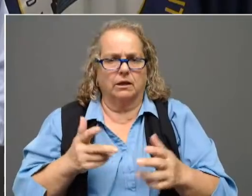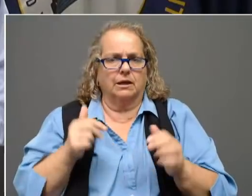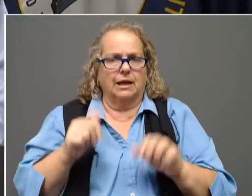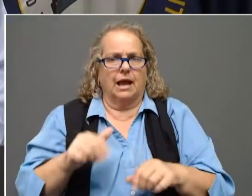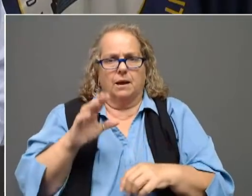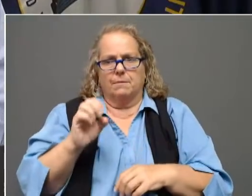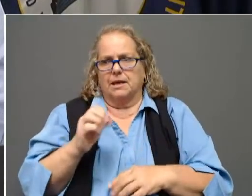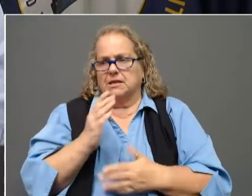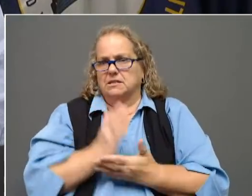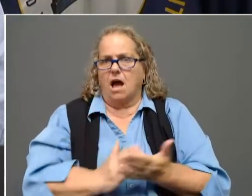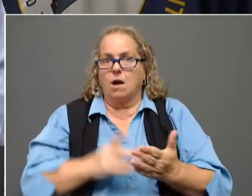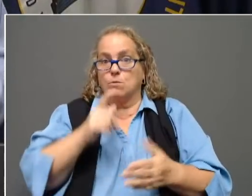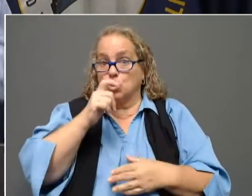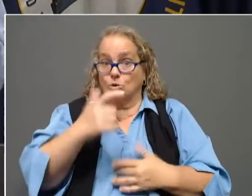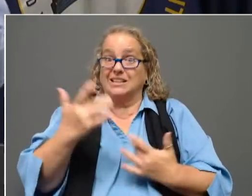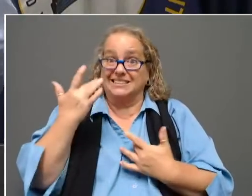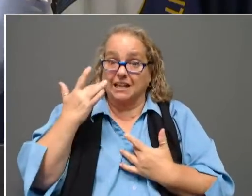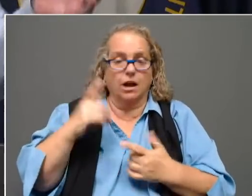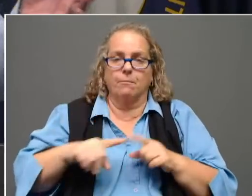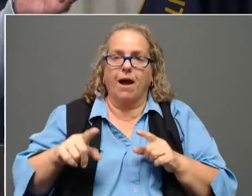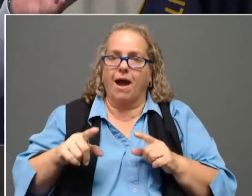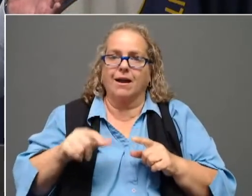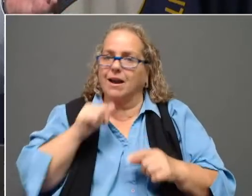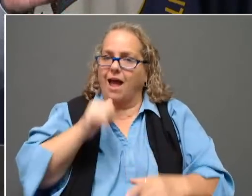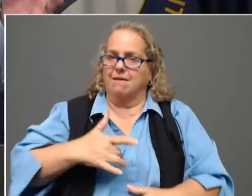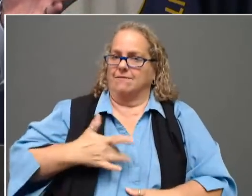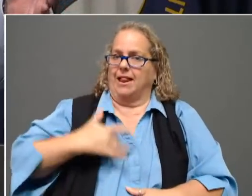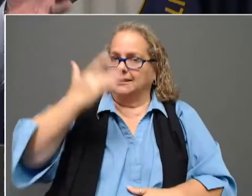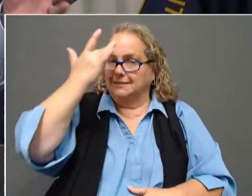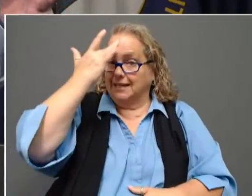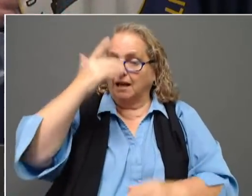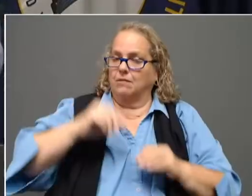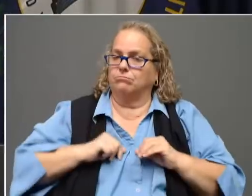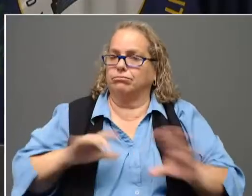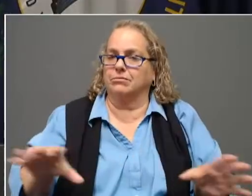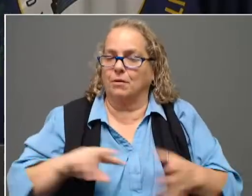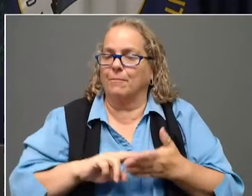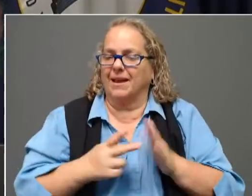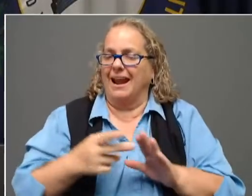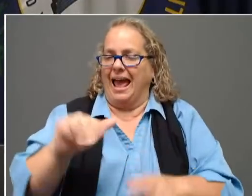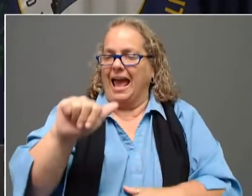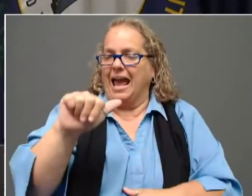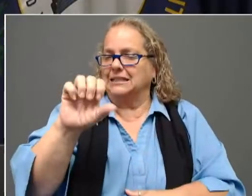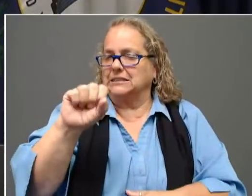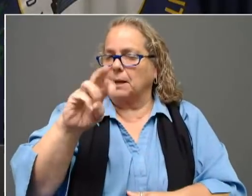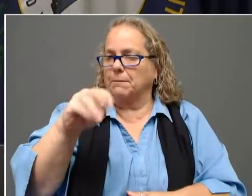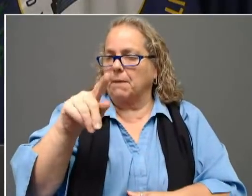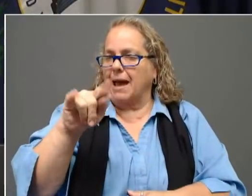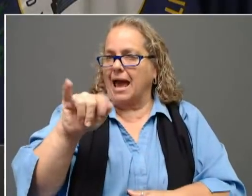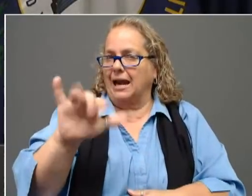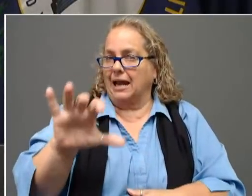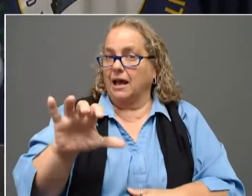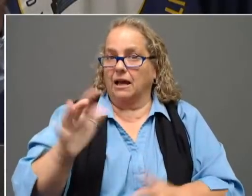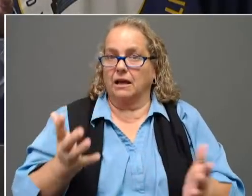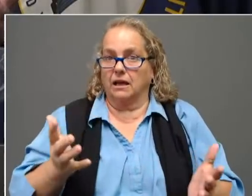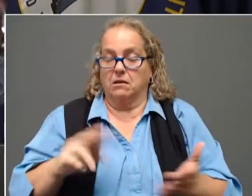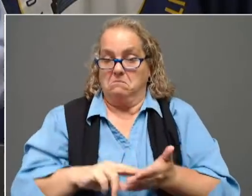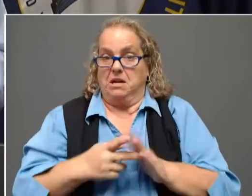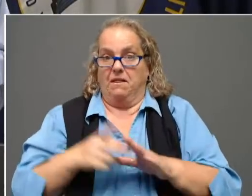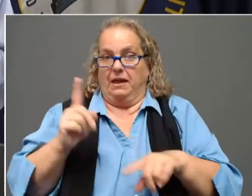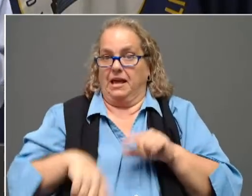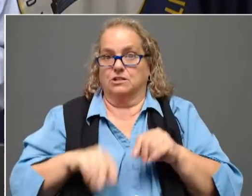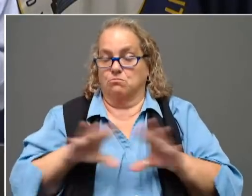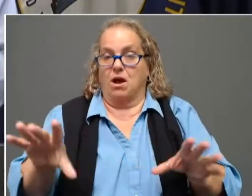cases or others. And our school districts vary widely in the number of individuals,